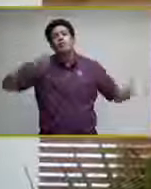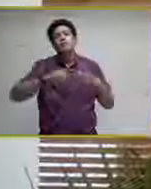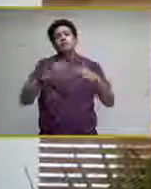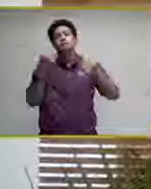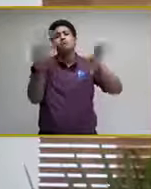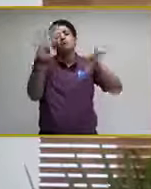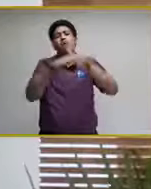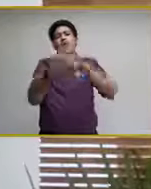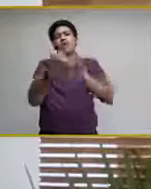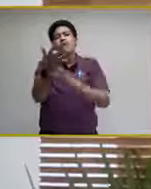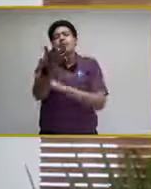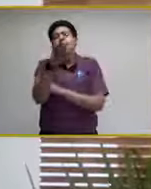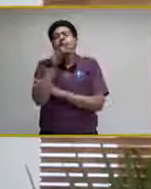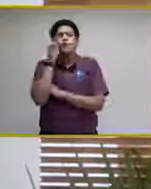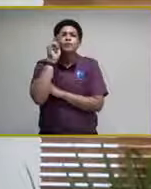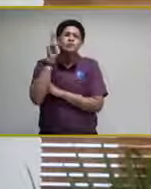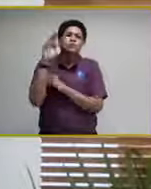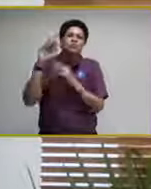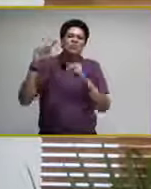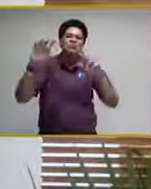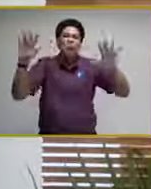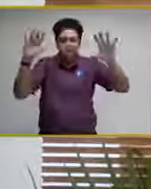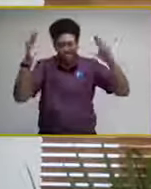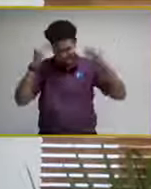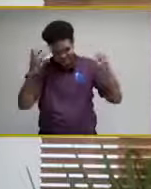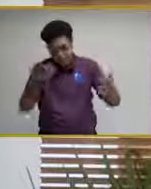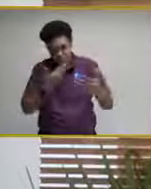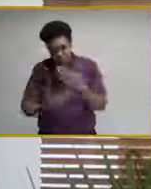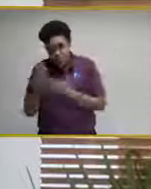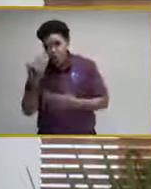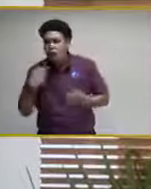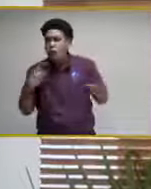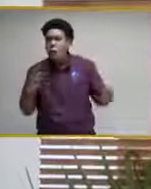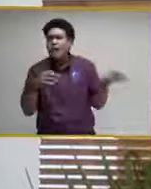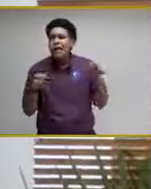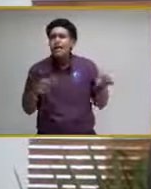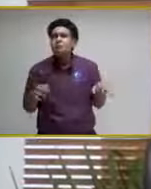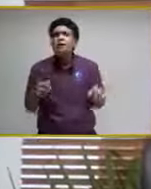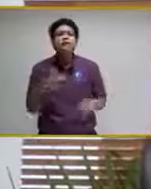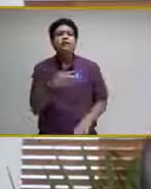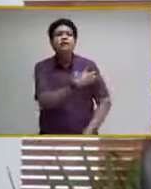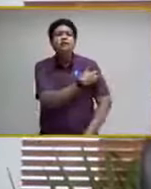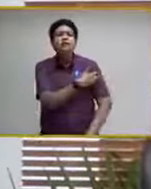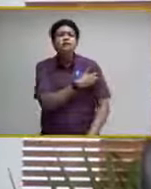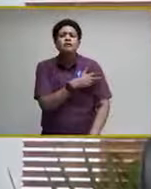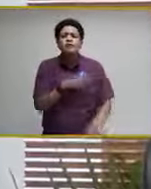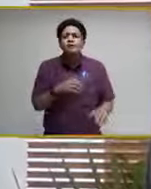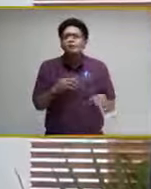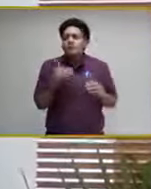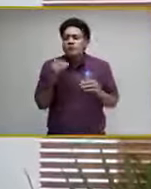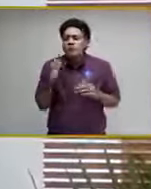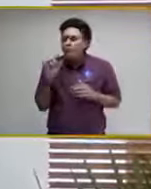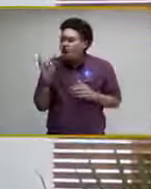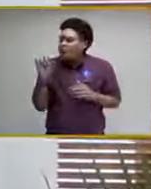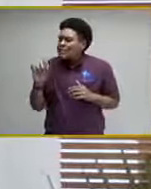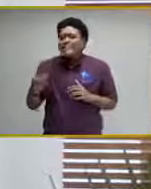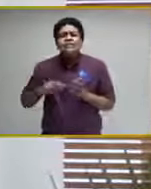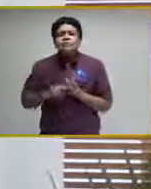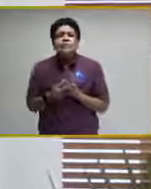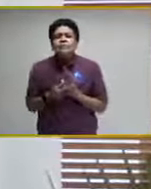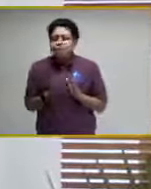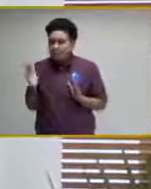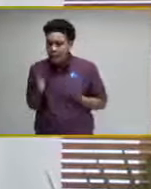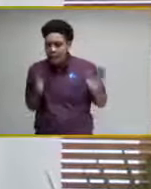environment, I will quickly take you through the vaccination logistics plan that has been prepared by